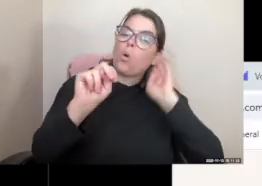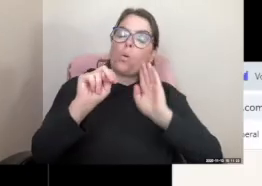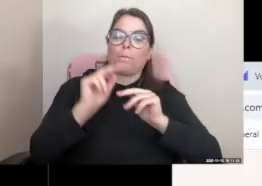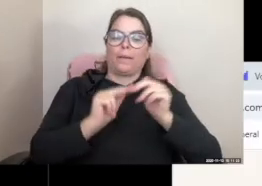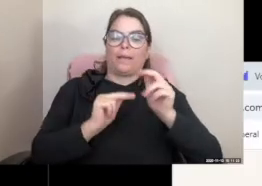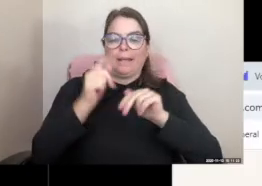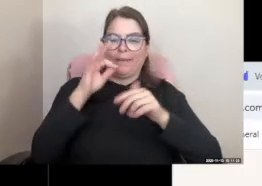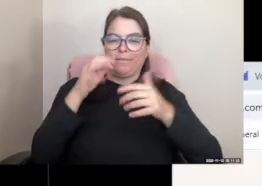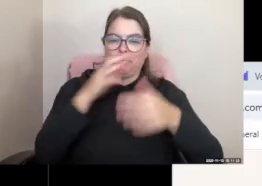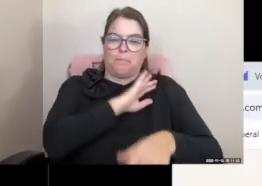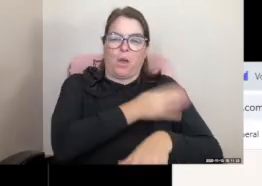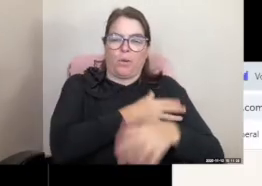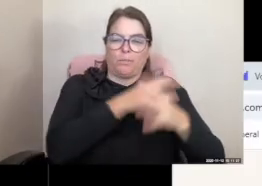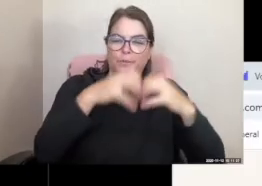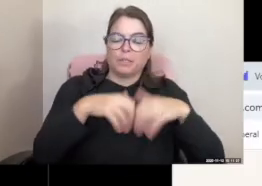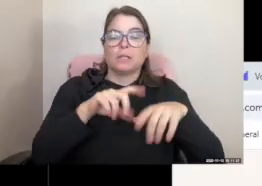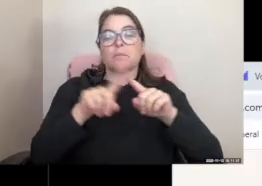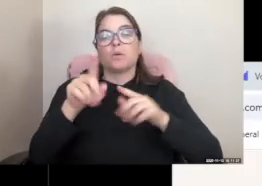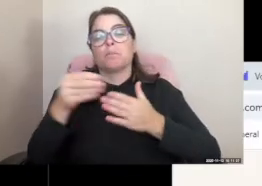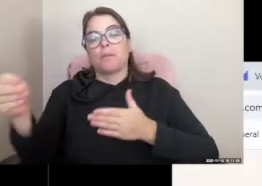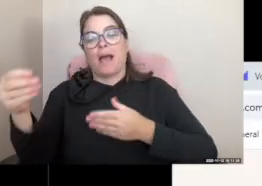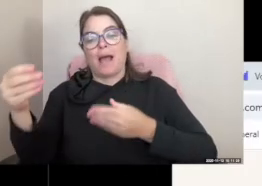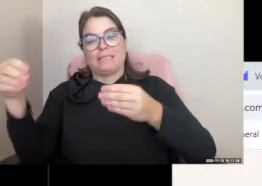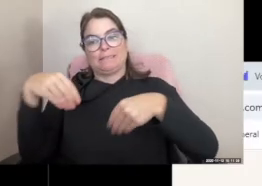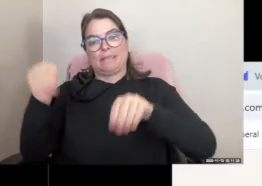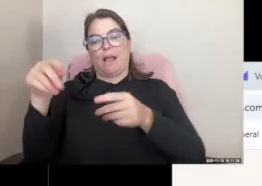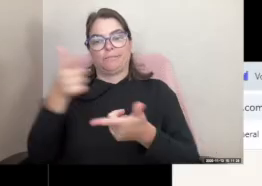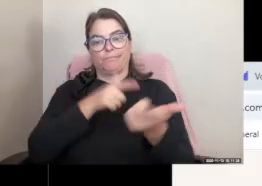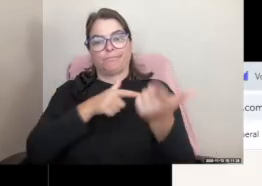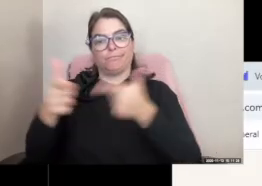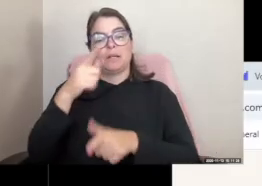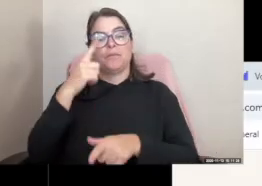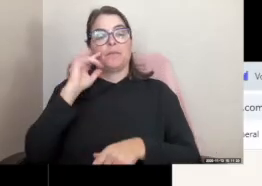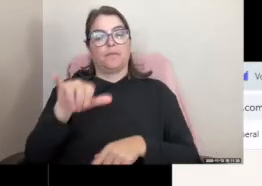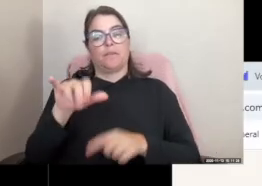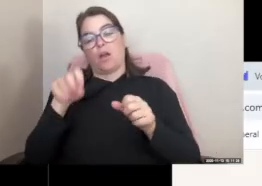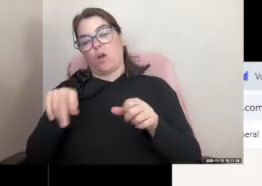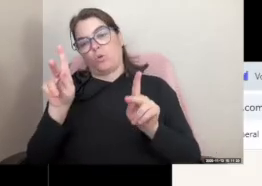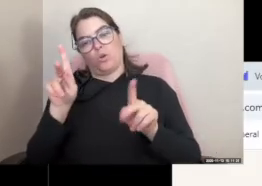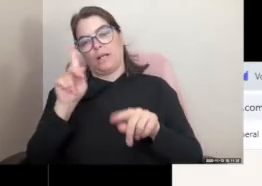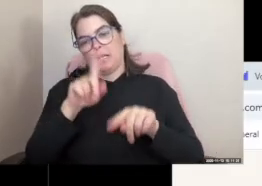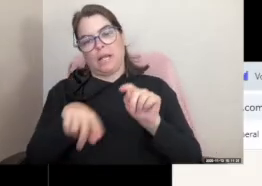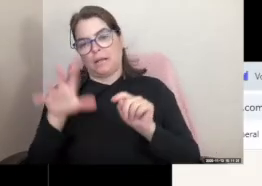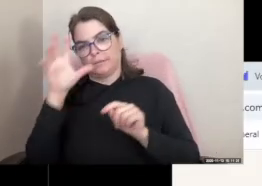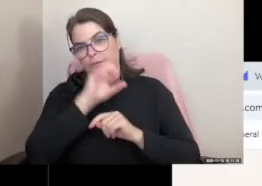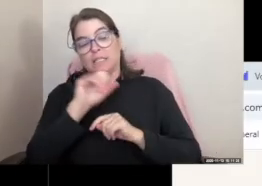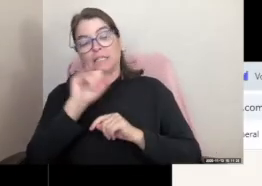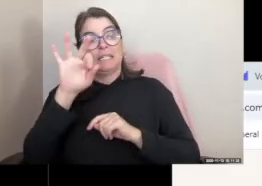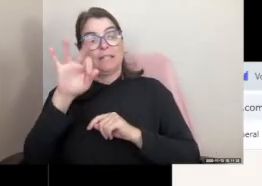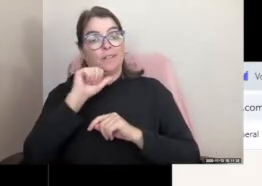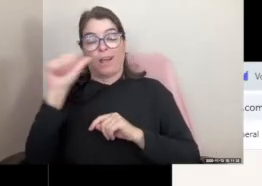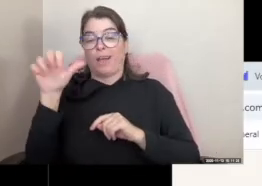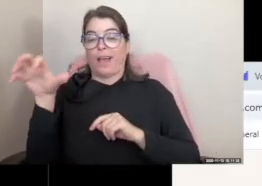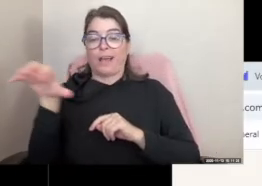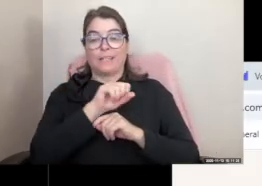today, this is something that once you have the vehicle over the life cycle, you can now have it act